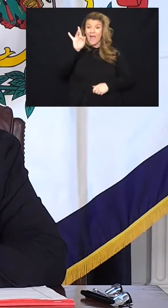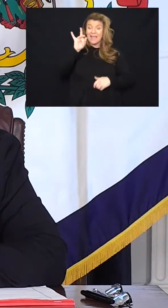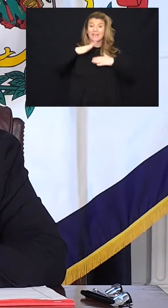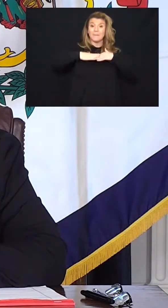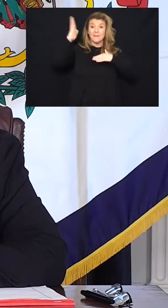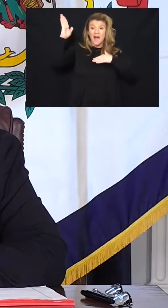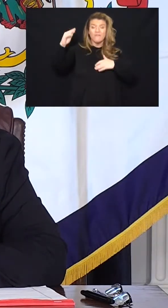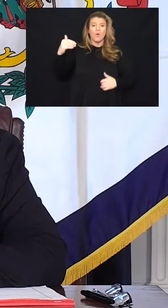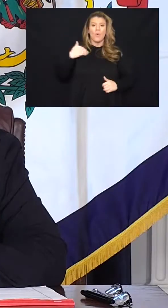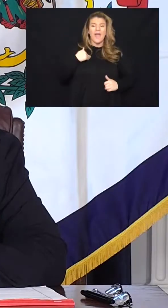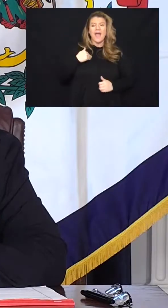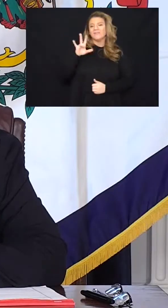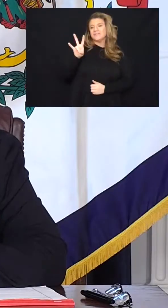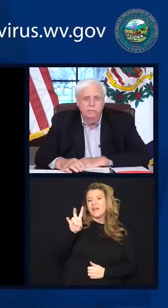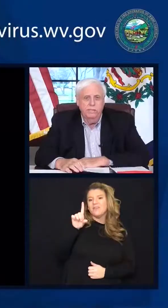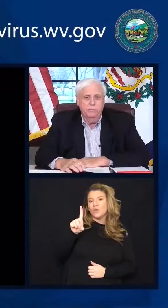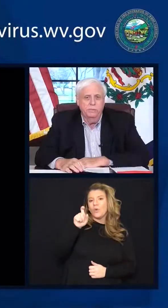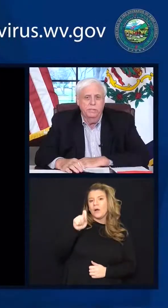above, we have